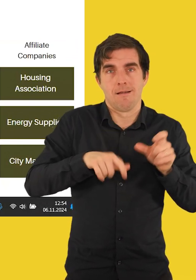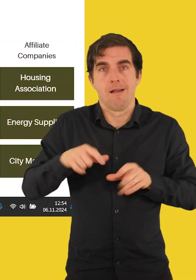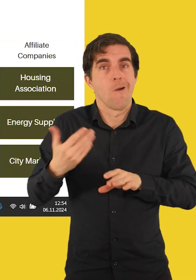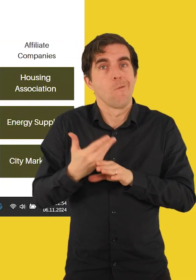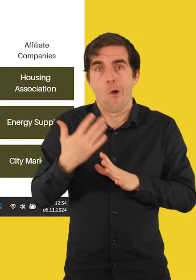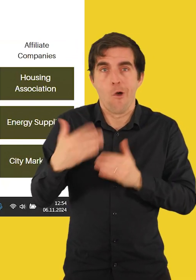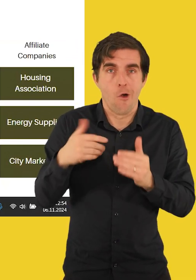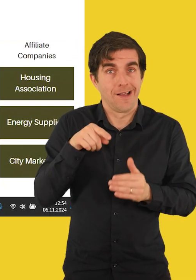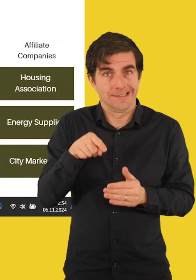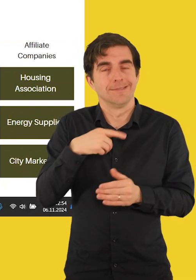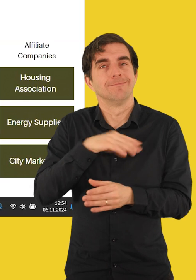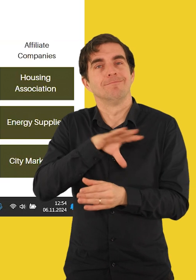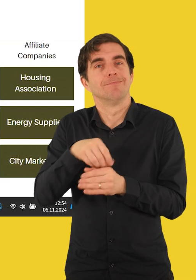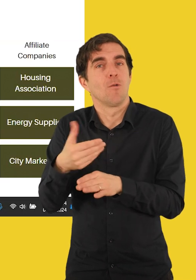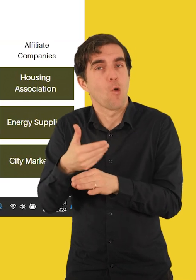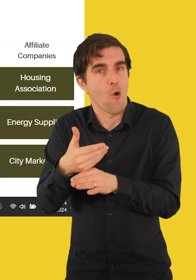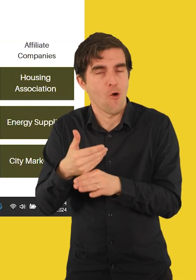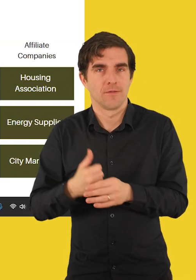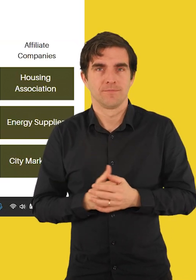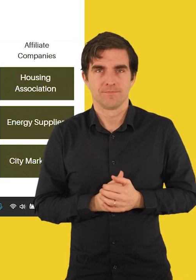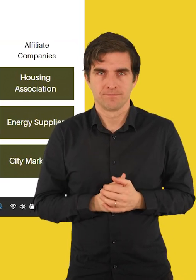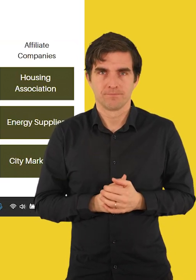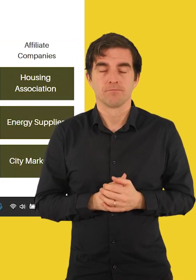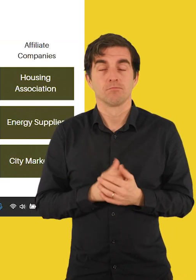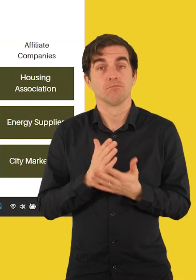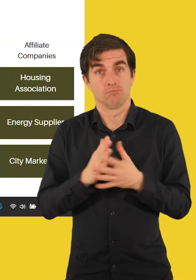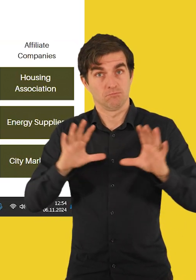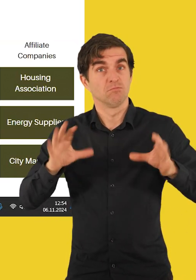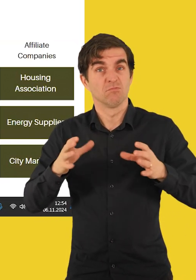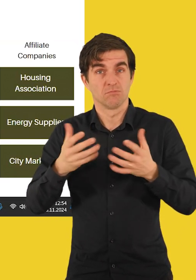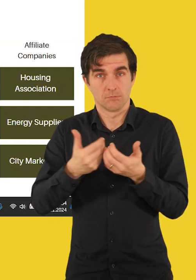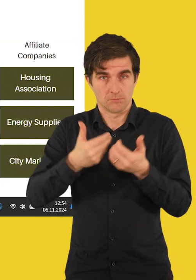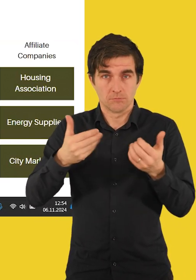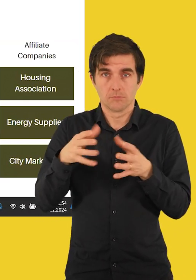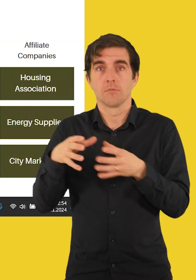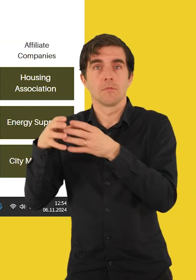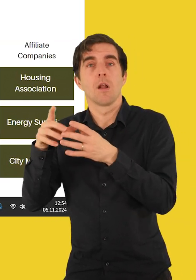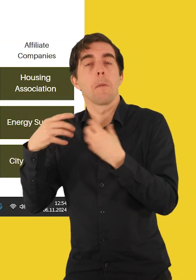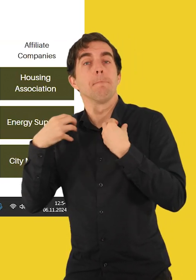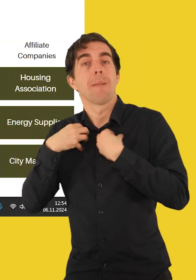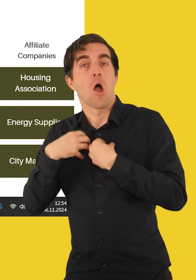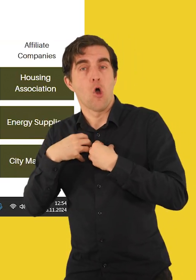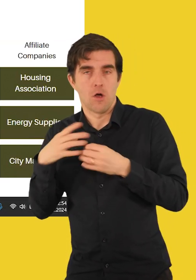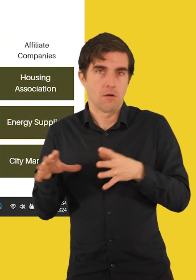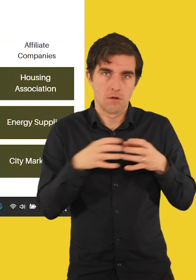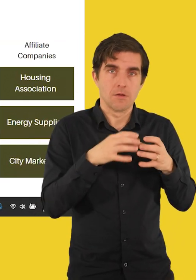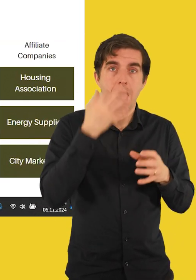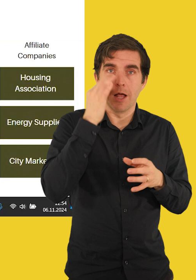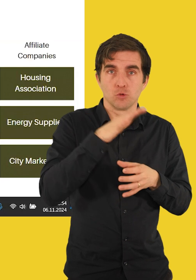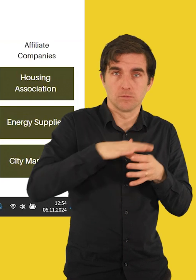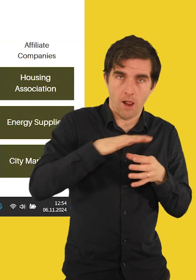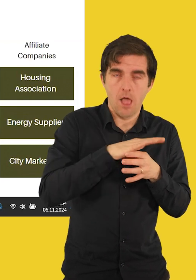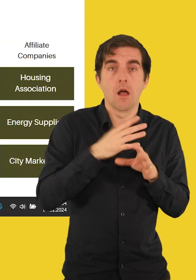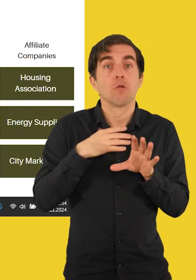then the administration that I work for is divided between the mayor and the first councillor. So